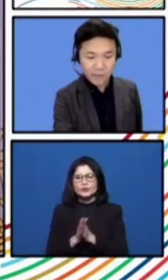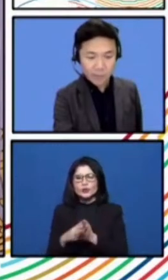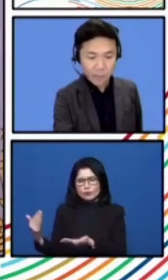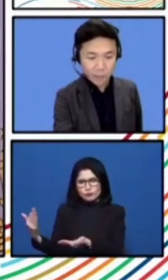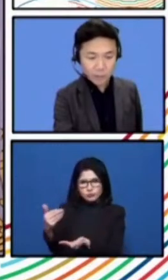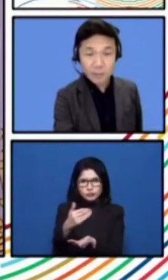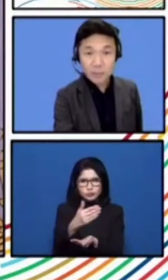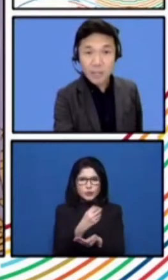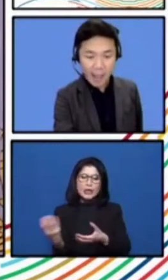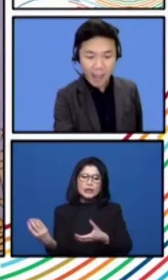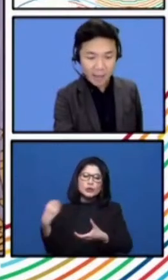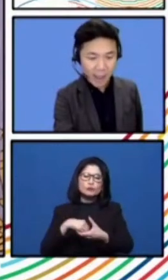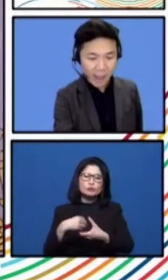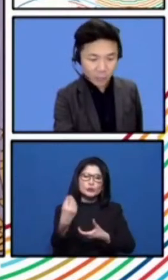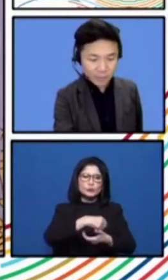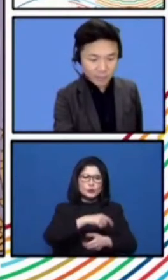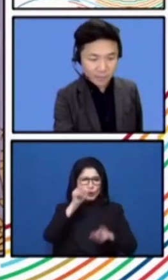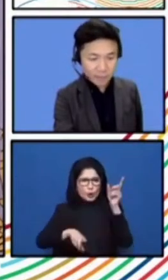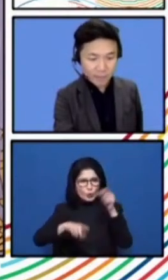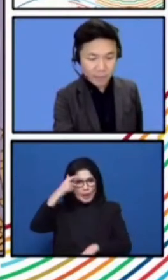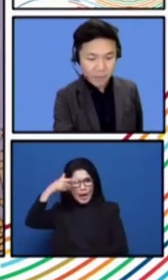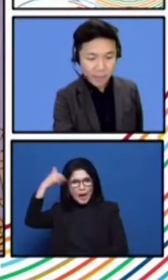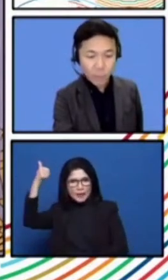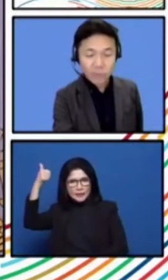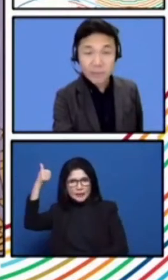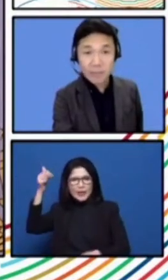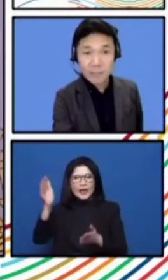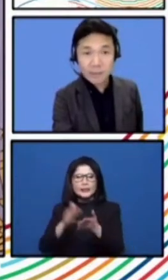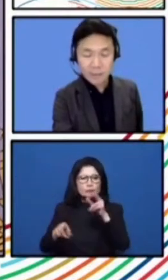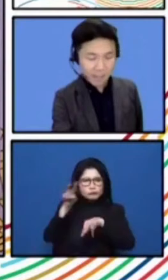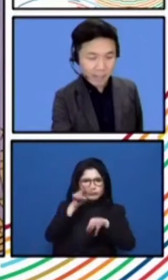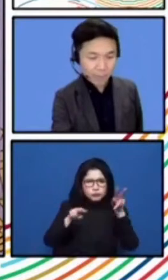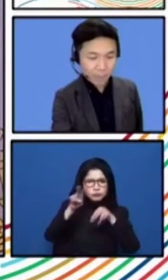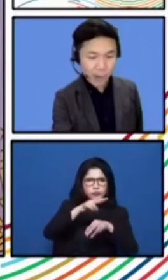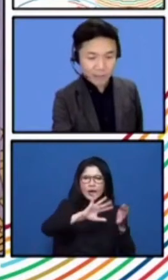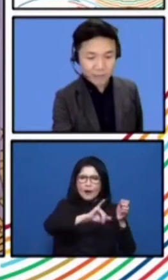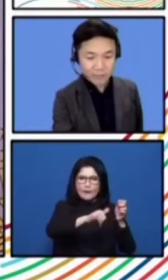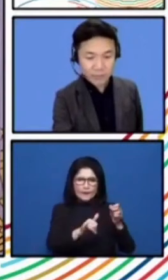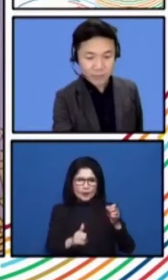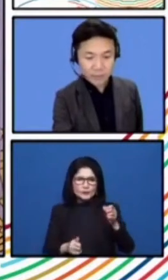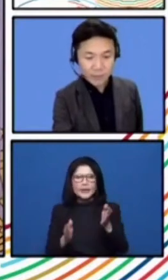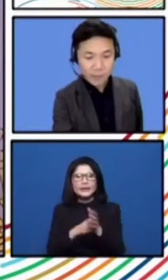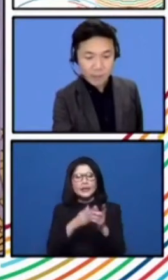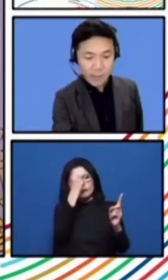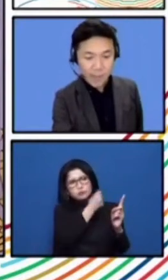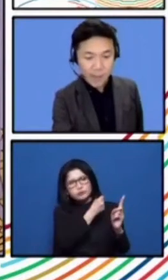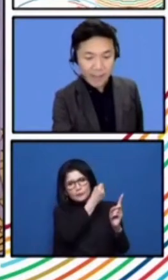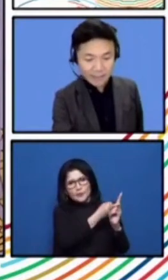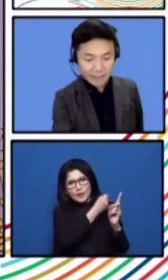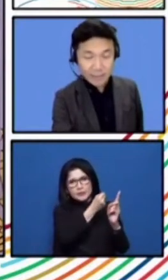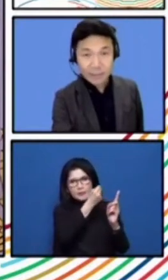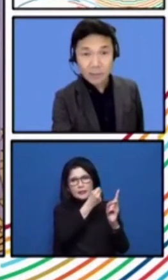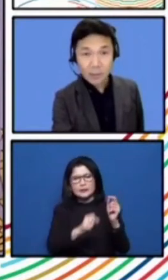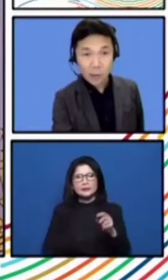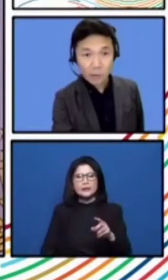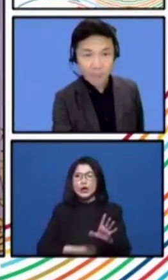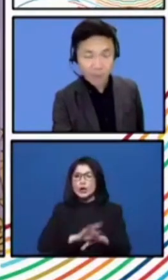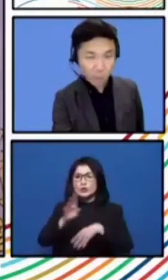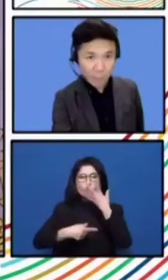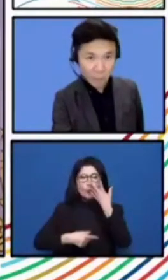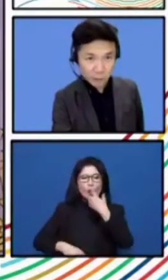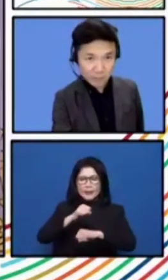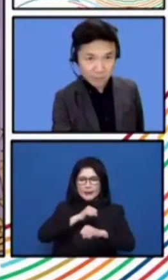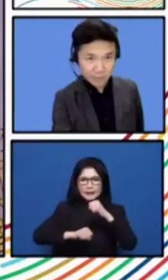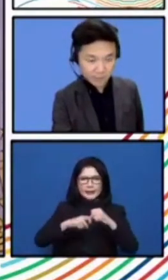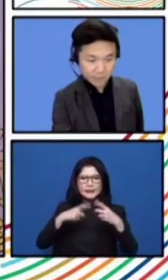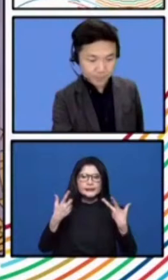evaluations and advocacy and all these are done and carried proactively by NCD on their